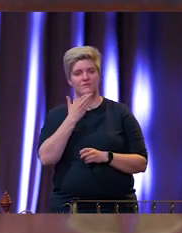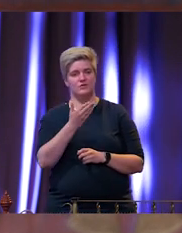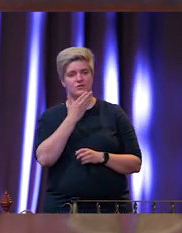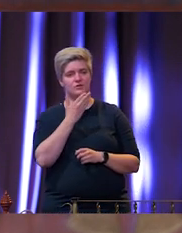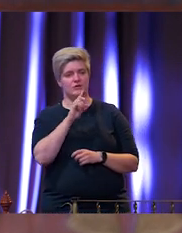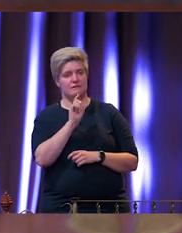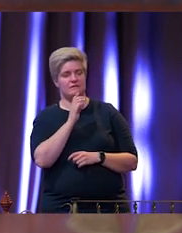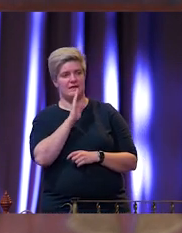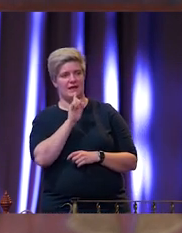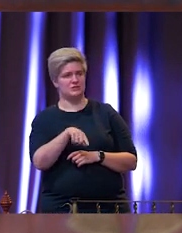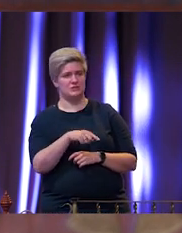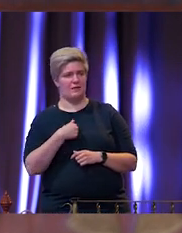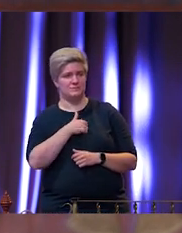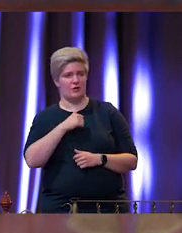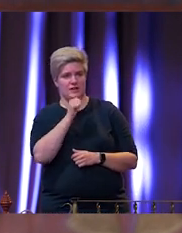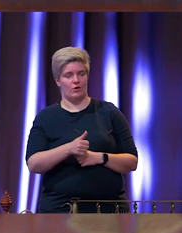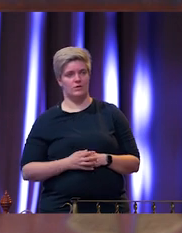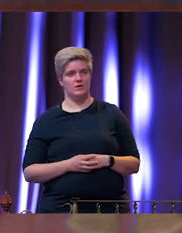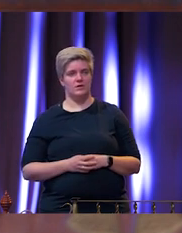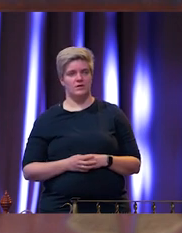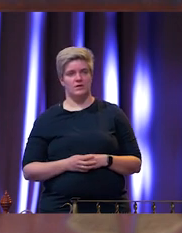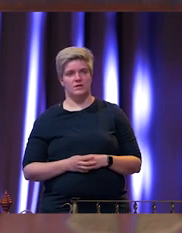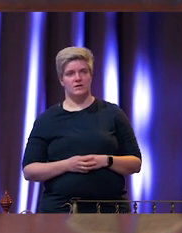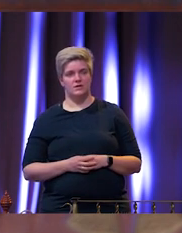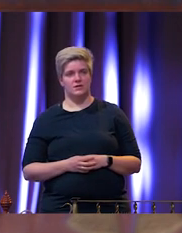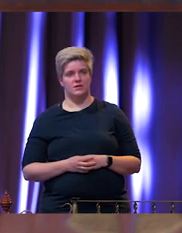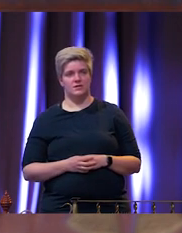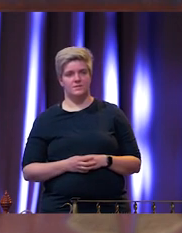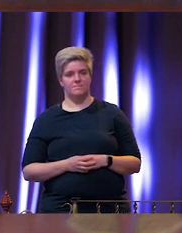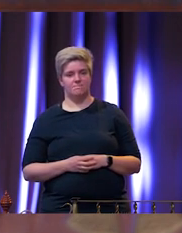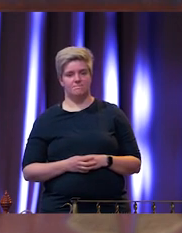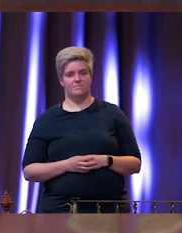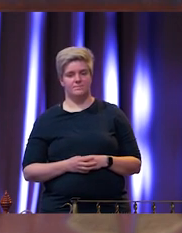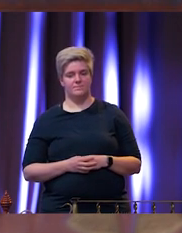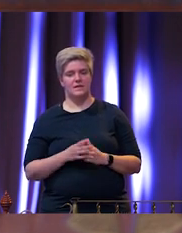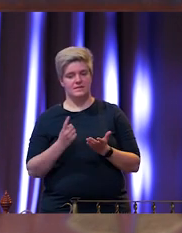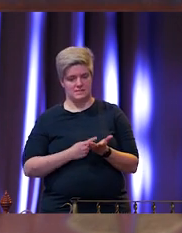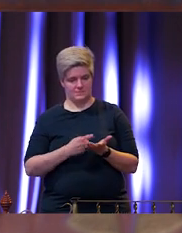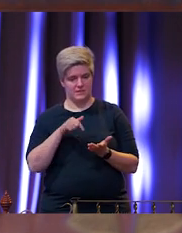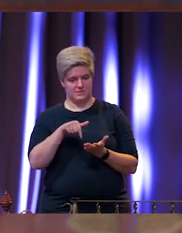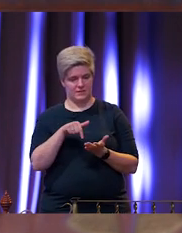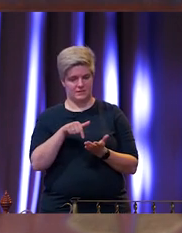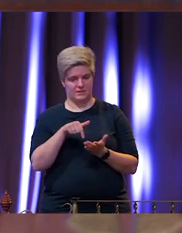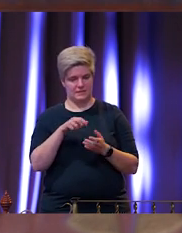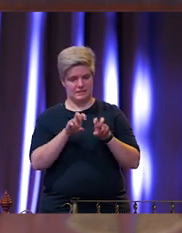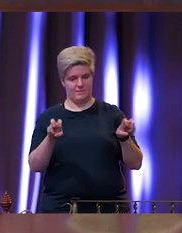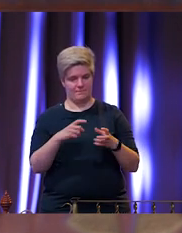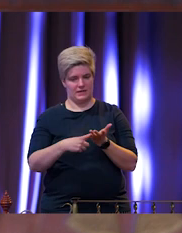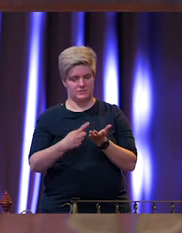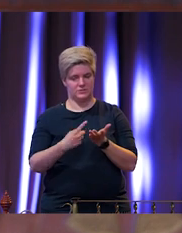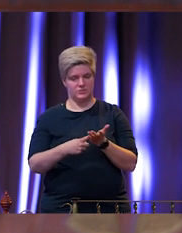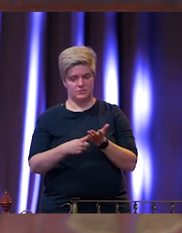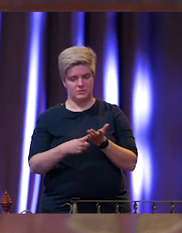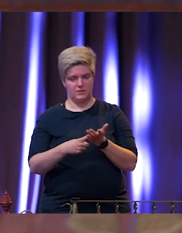I don't know that I have a good answer to that, and I'm sorry that I don't. You know, I think, you know, sometimes within these